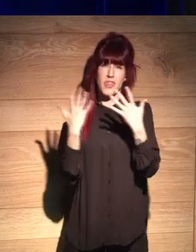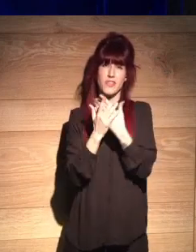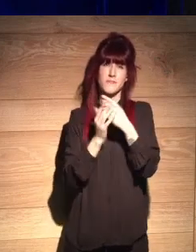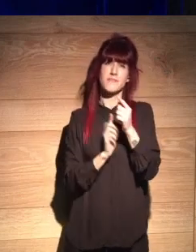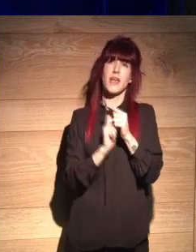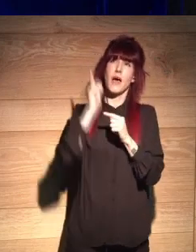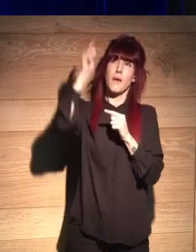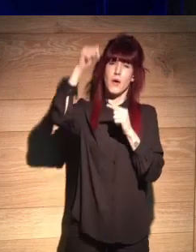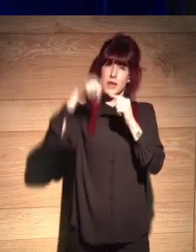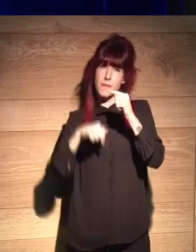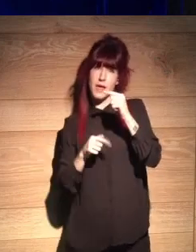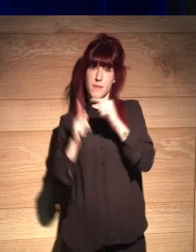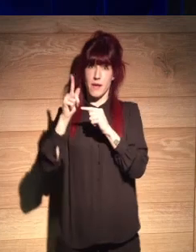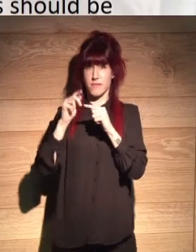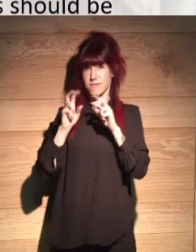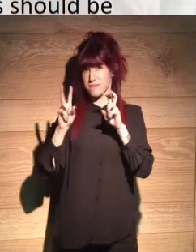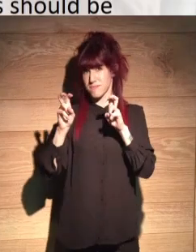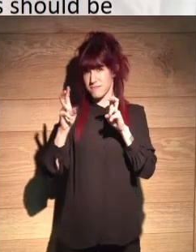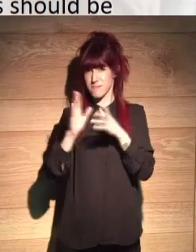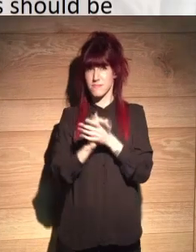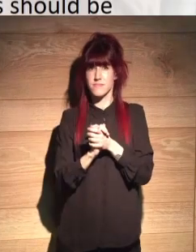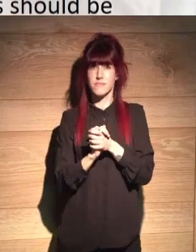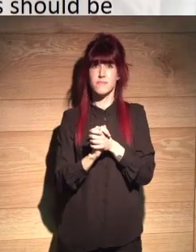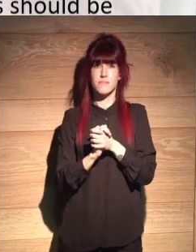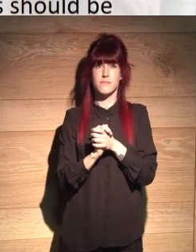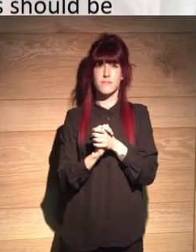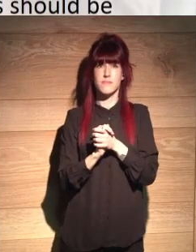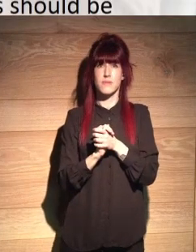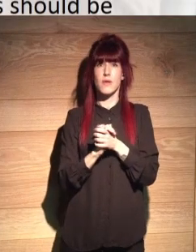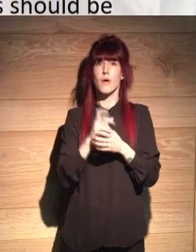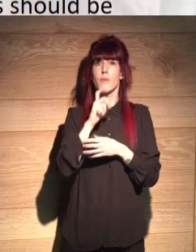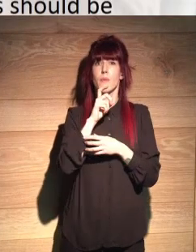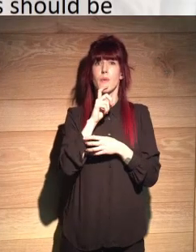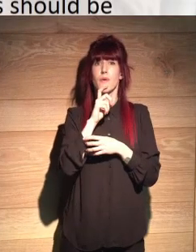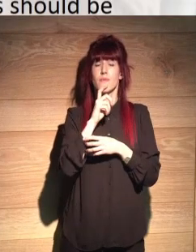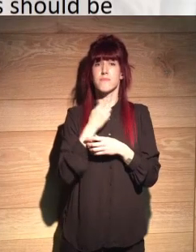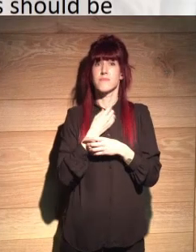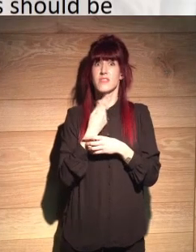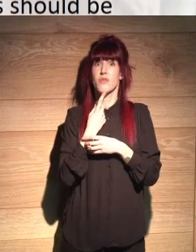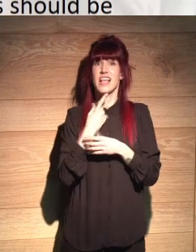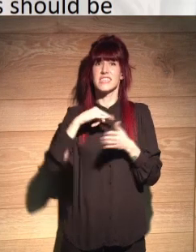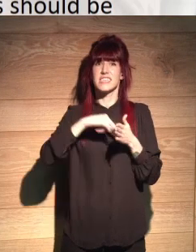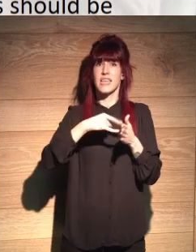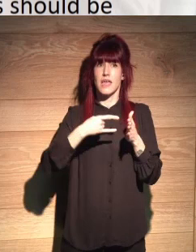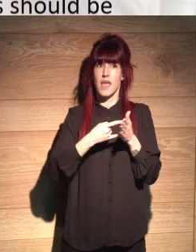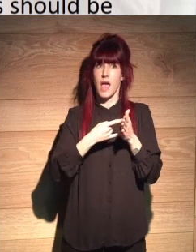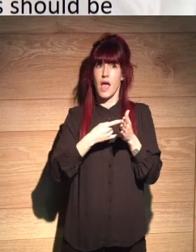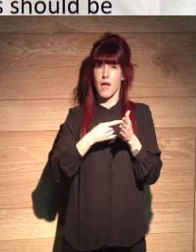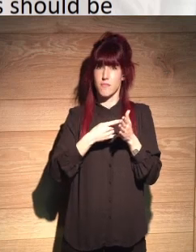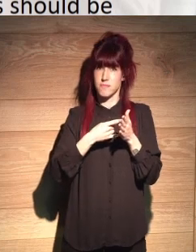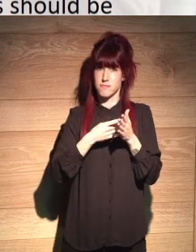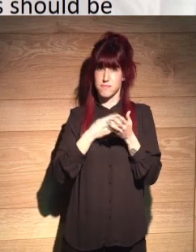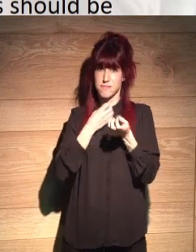combining the work with formulating a strategy. And this is a strategy to